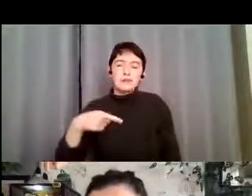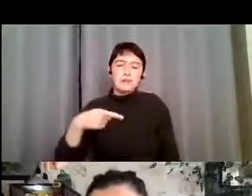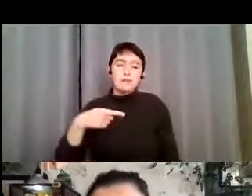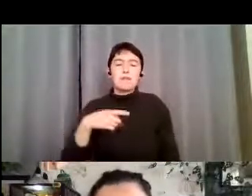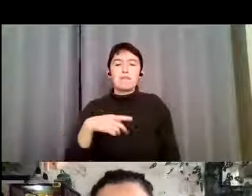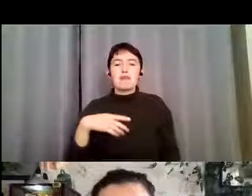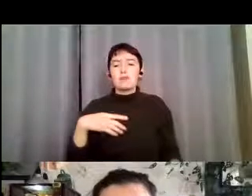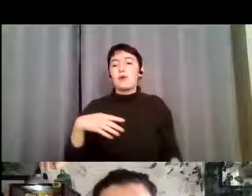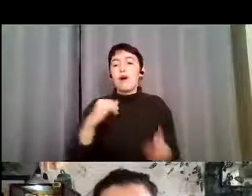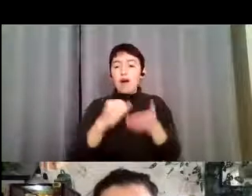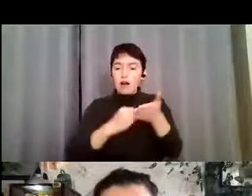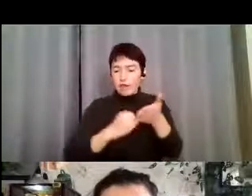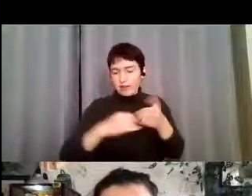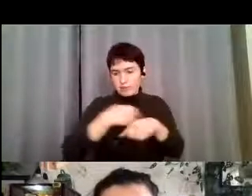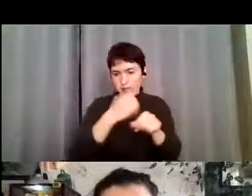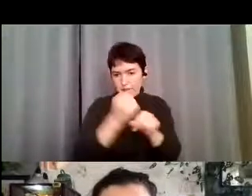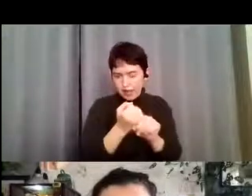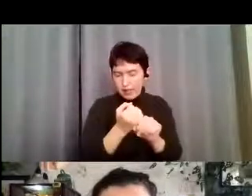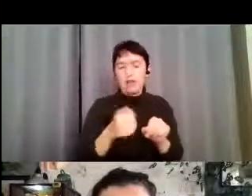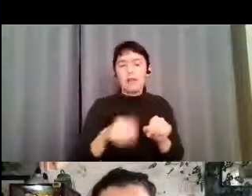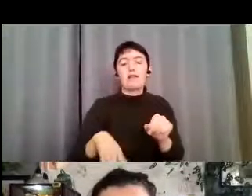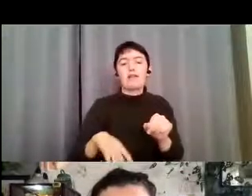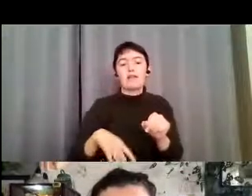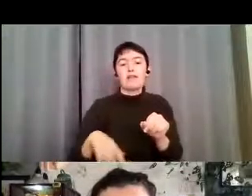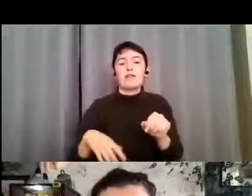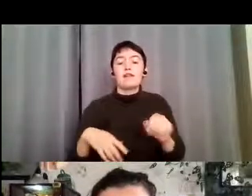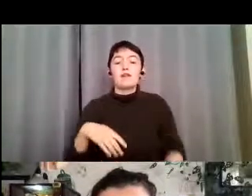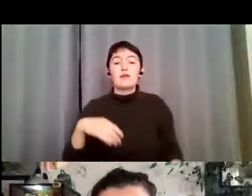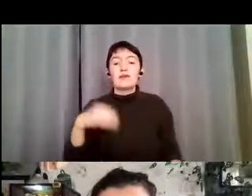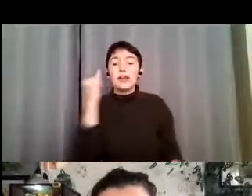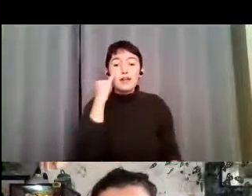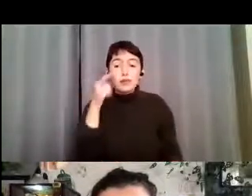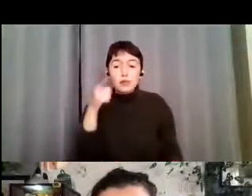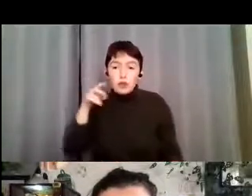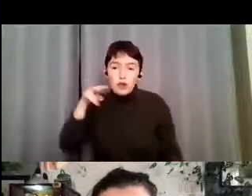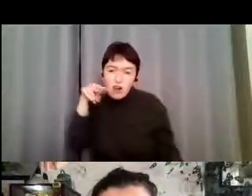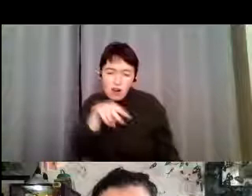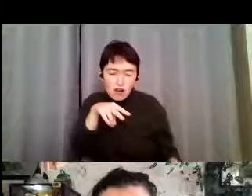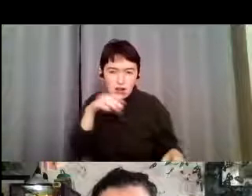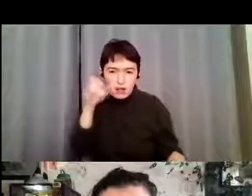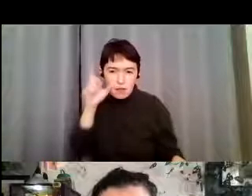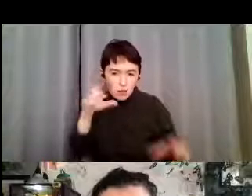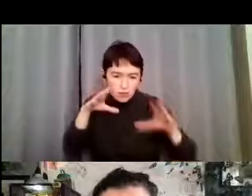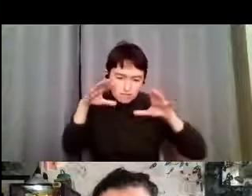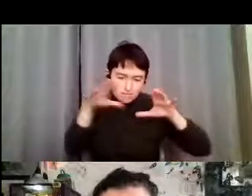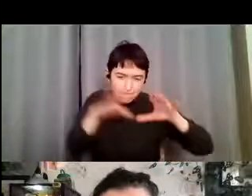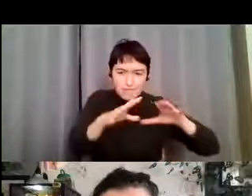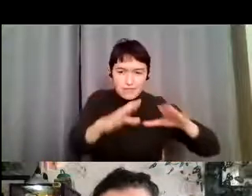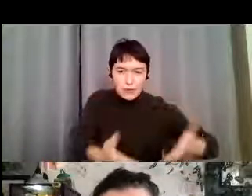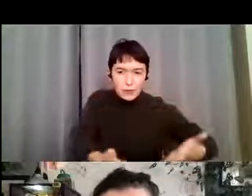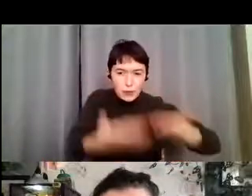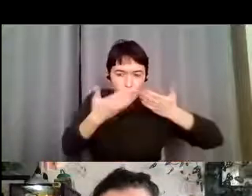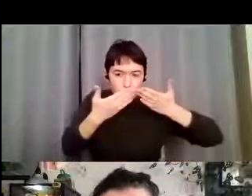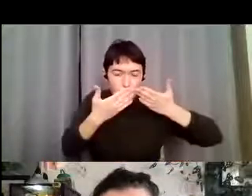artist's imagination of what you might see. If you peered really closely at the moon, you would see that the surface of the moon is constantly being hit by all of